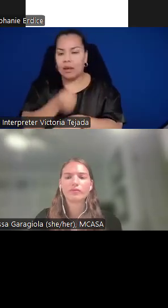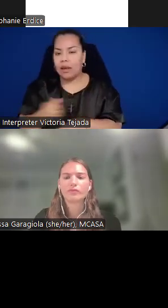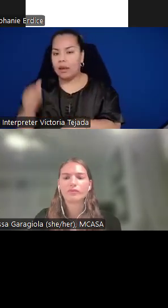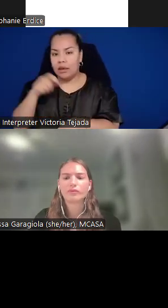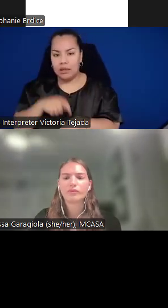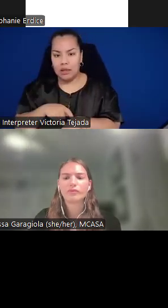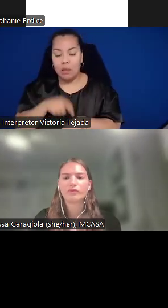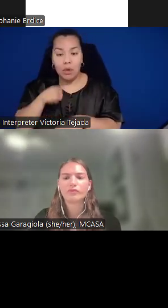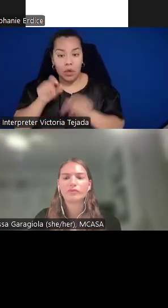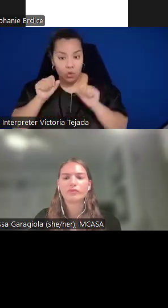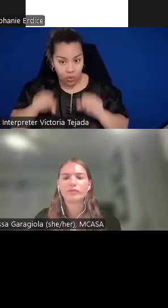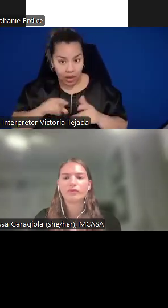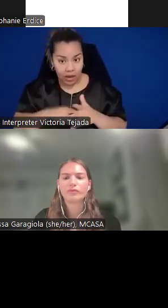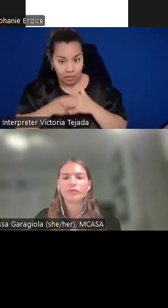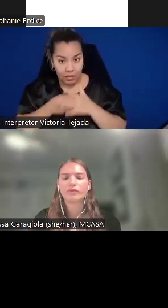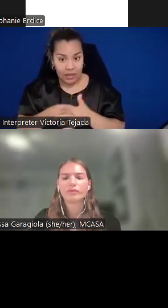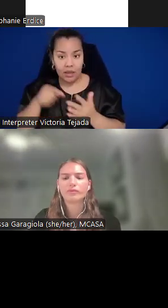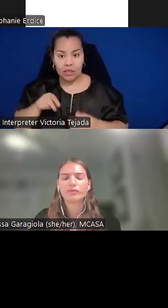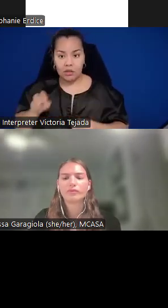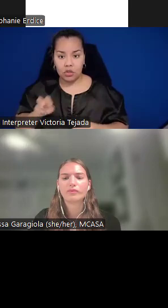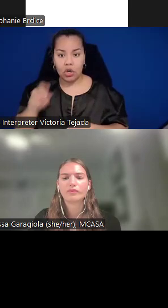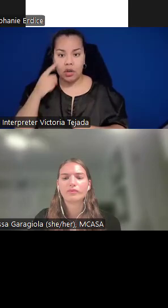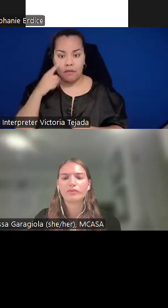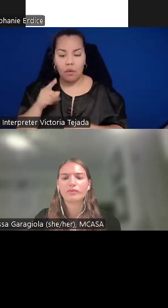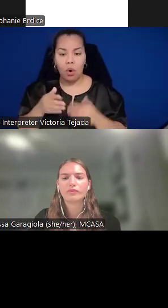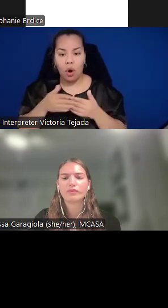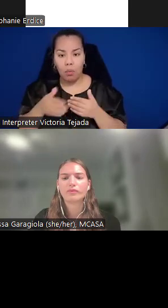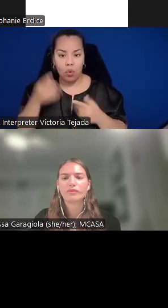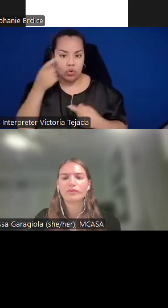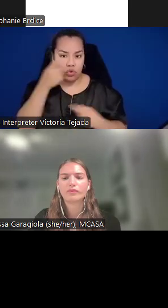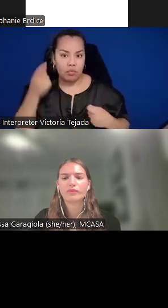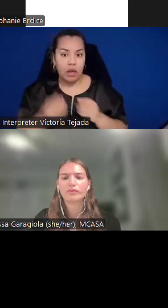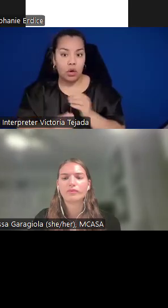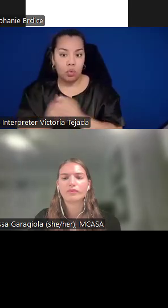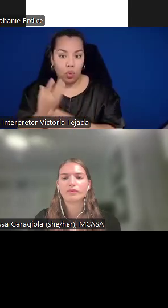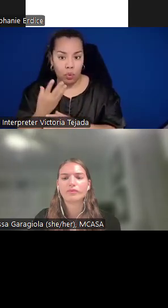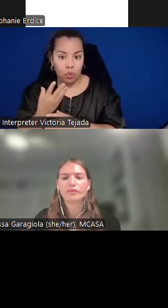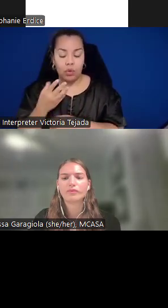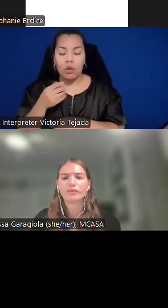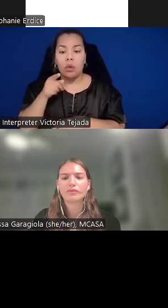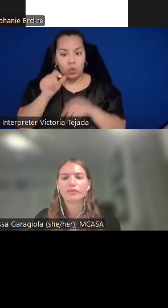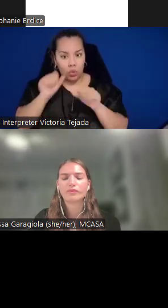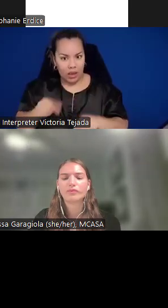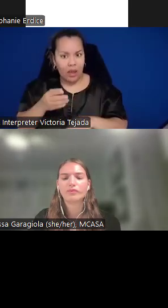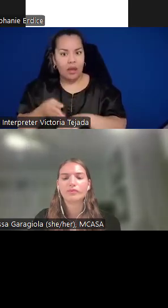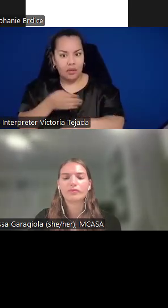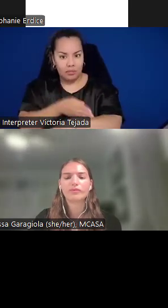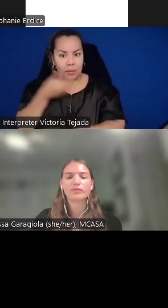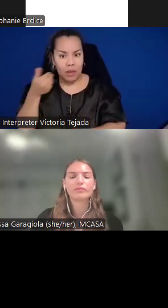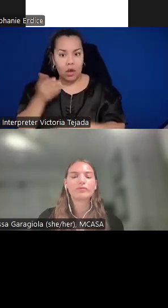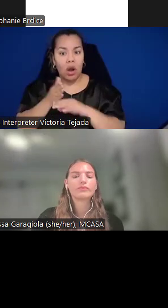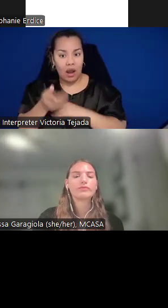begin this journey for post-traumatic growth. That you can be better after trauma than you ever